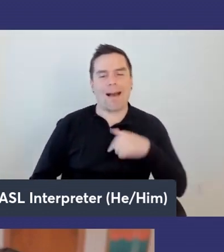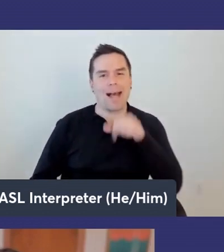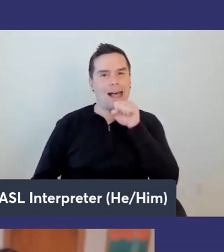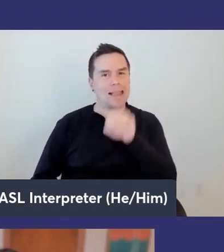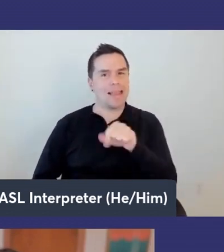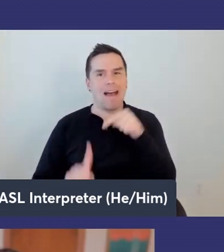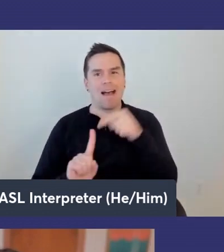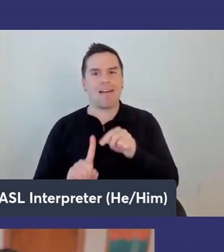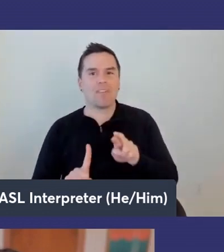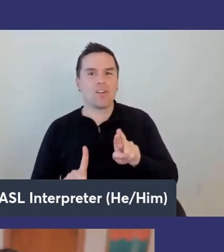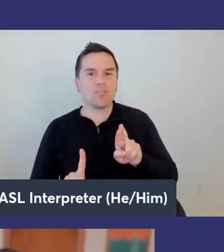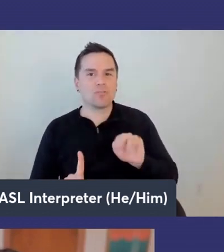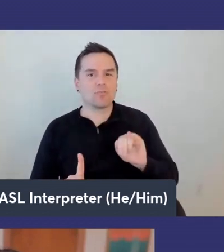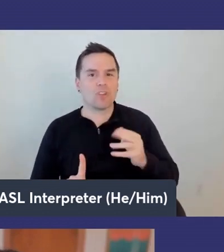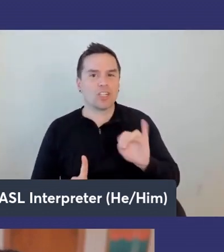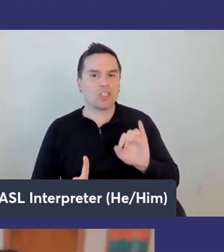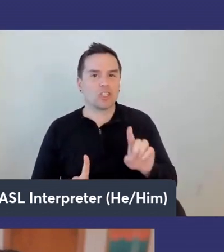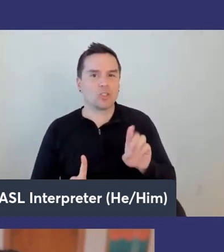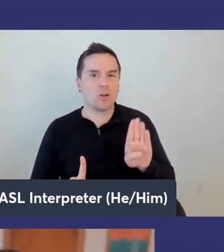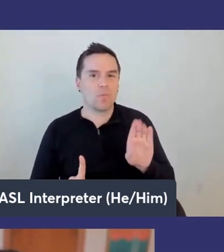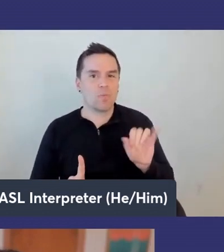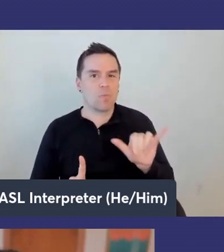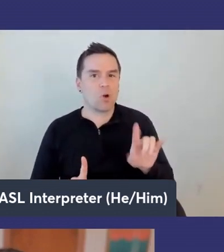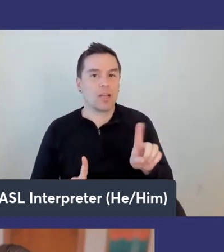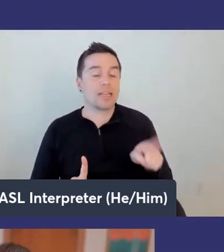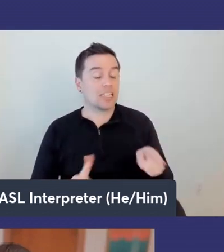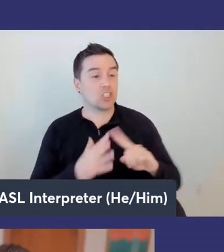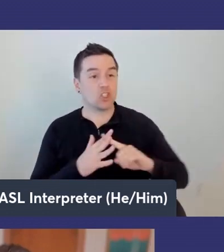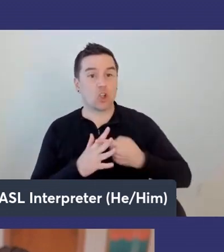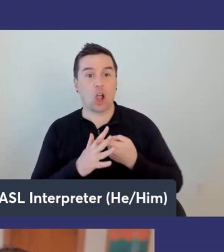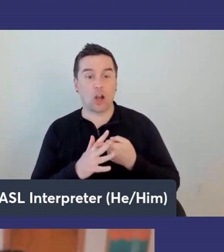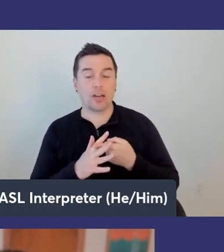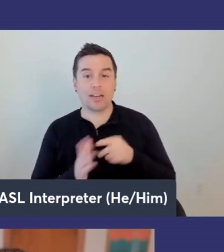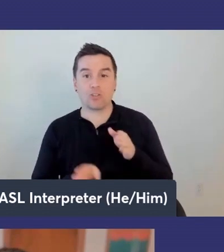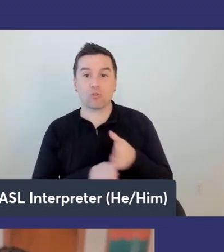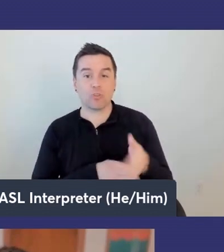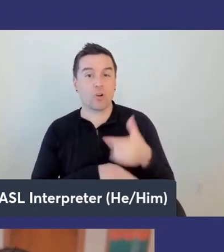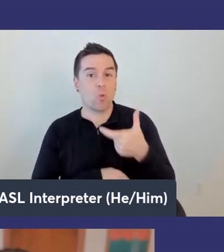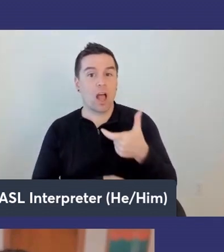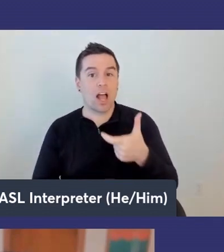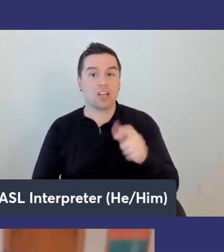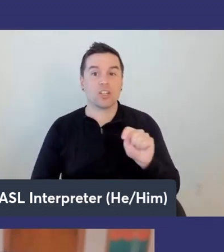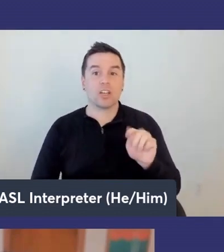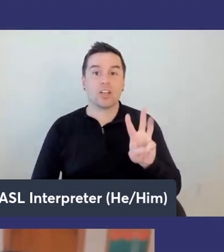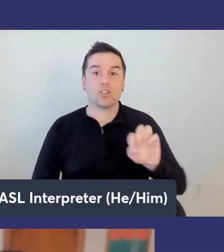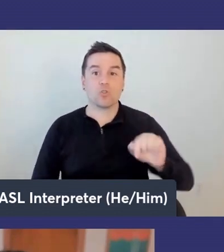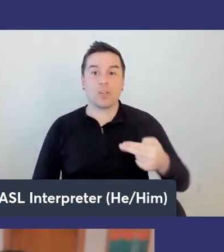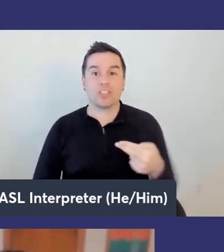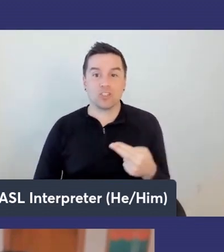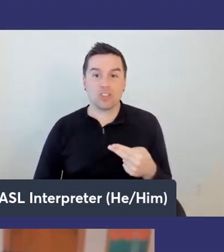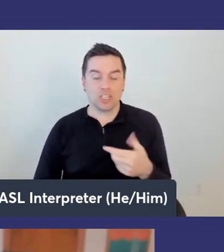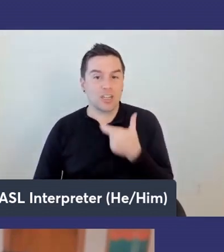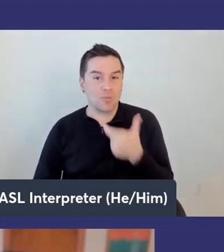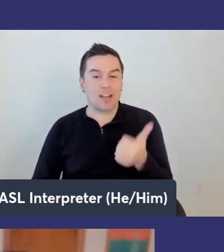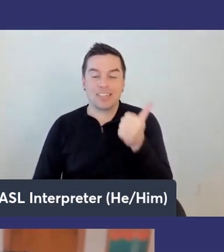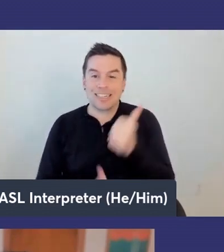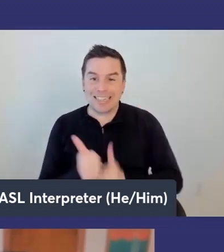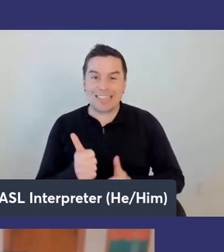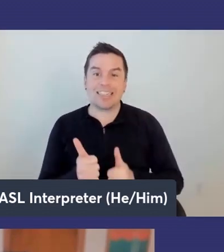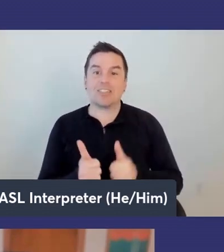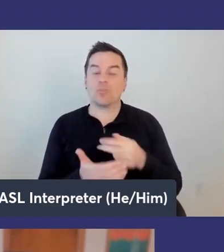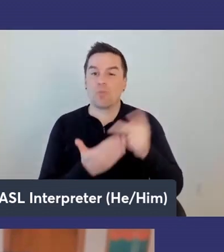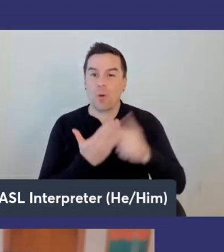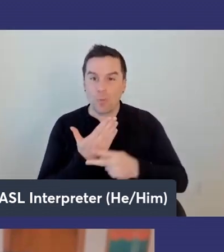He actually started out watching Twitch. He would watch every Twitch show that AWS put out, and now he works